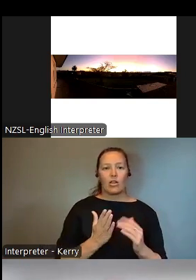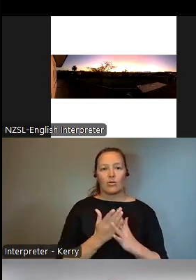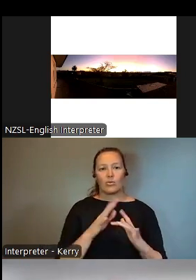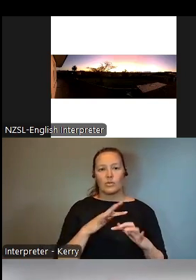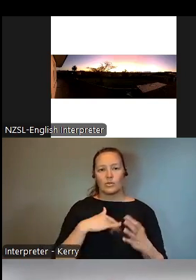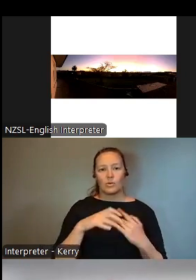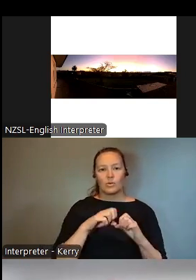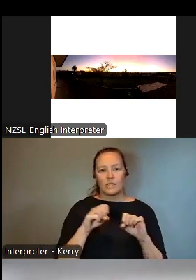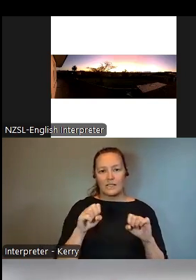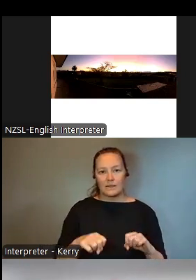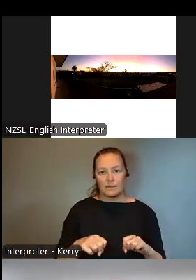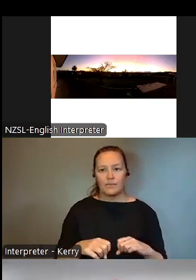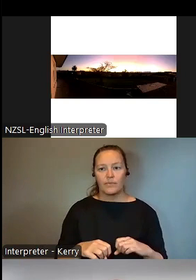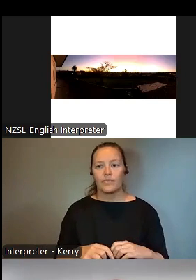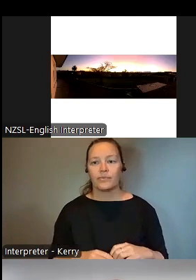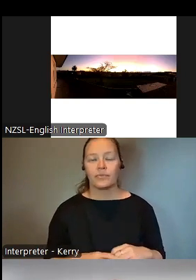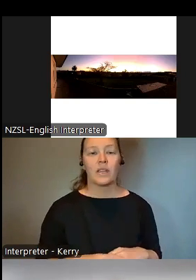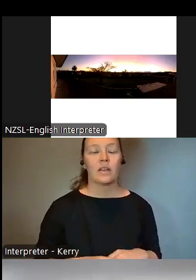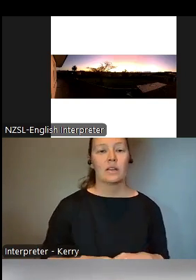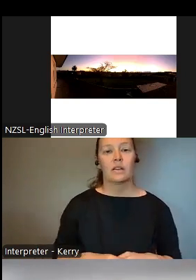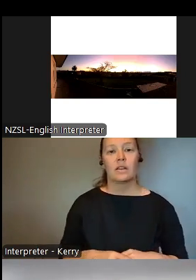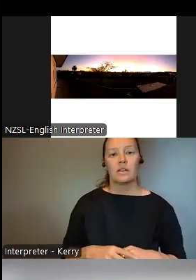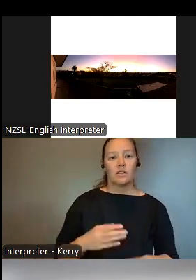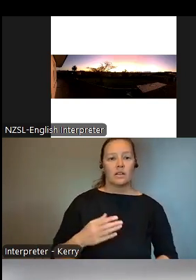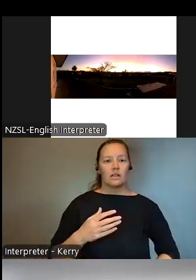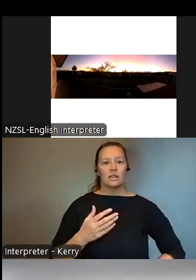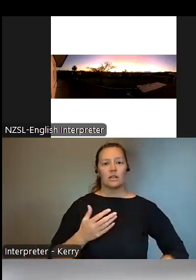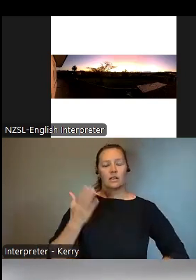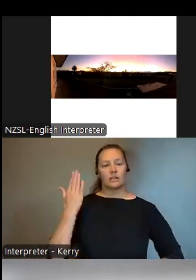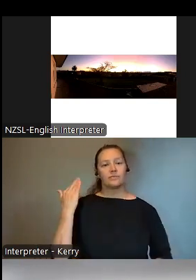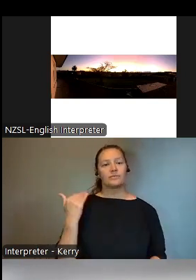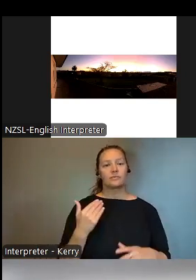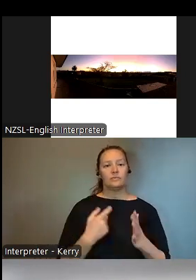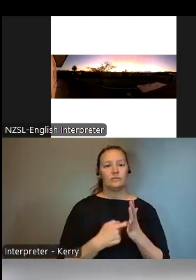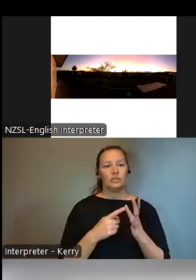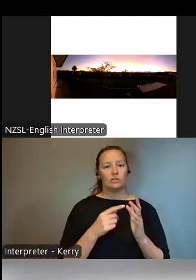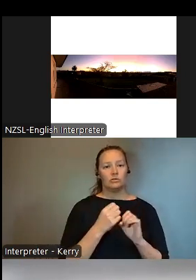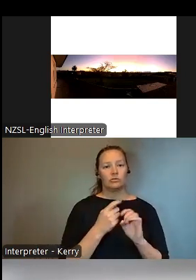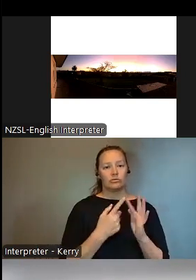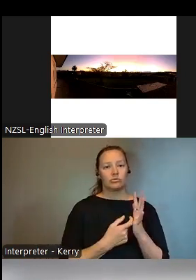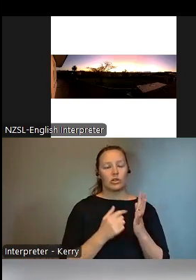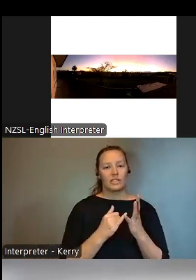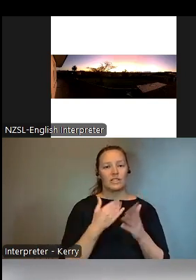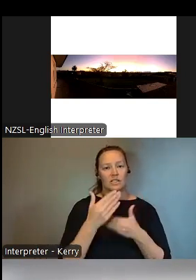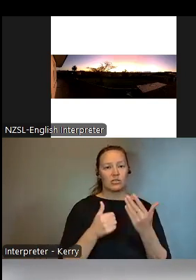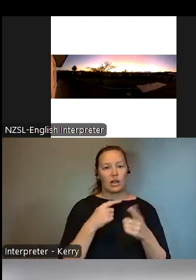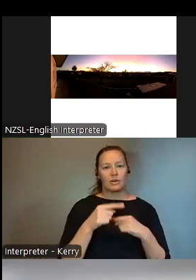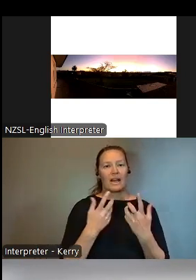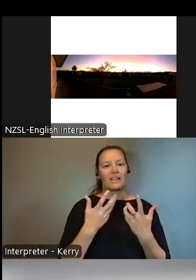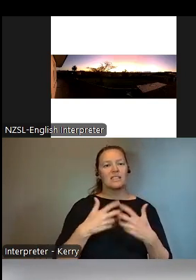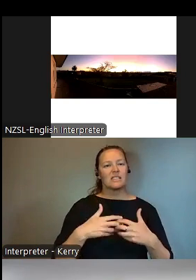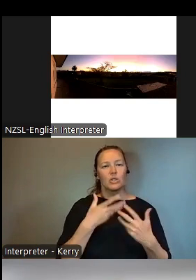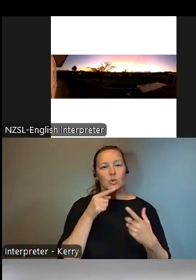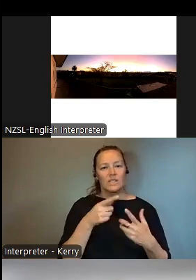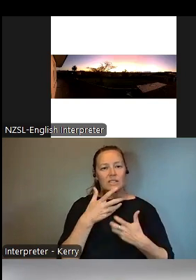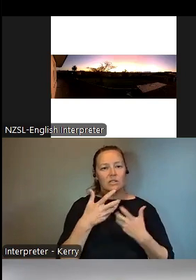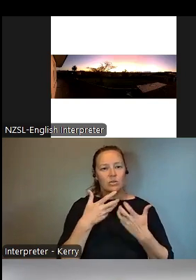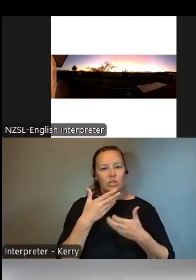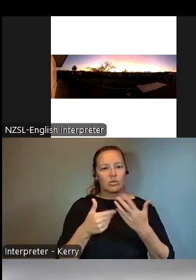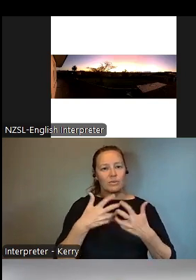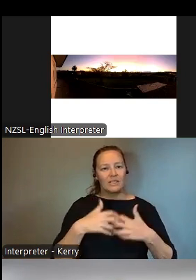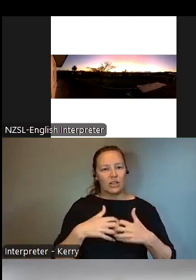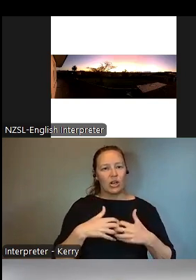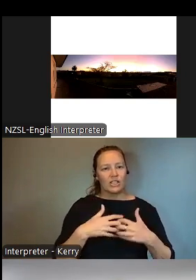so originally, Rogers developed this to describe the way that technology moves through social systems. So,